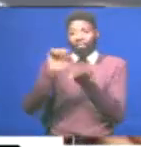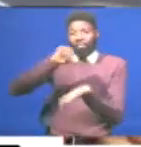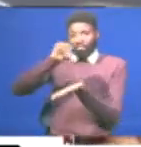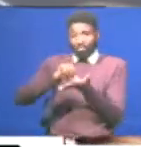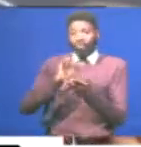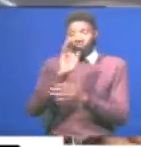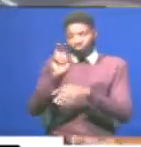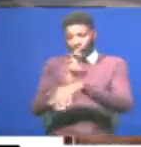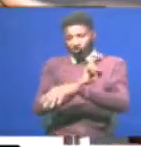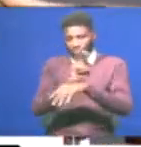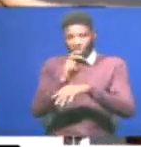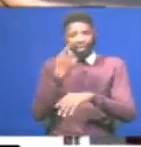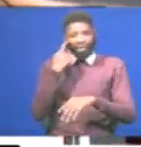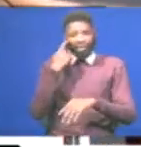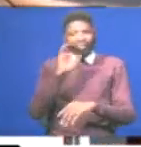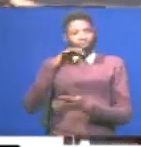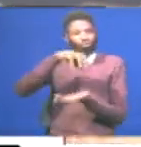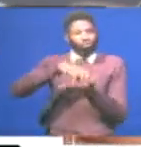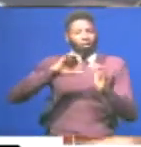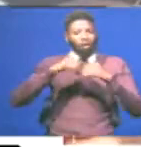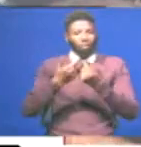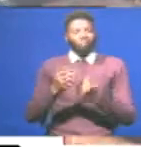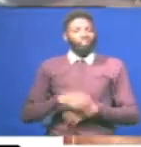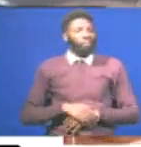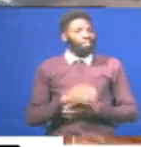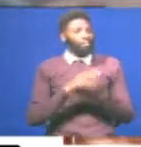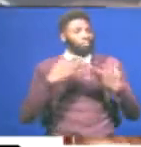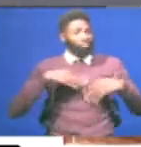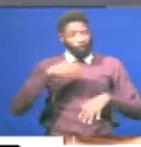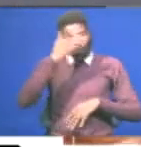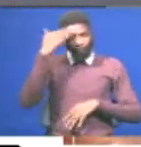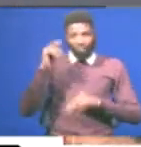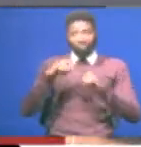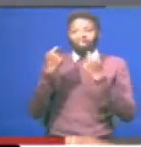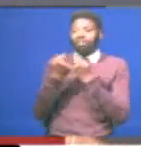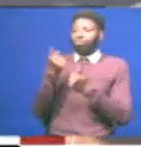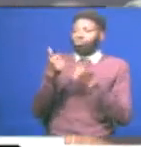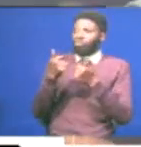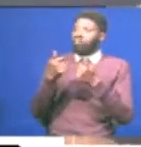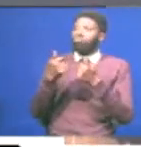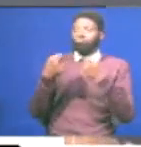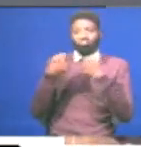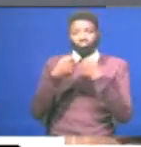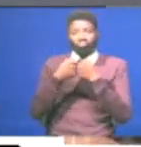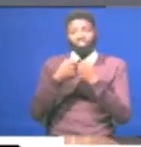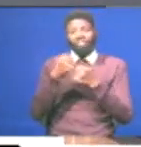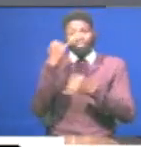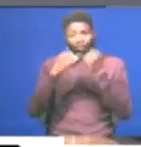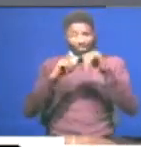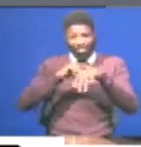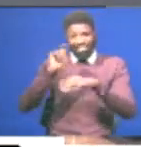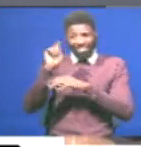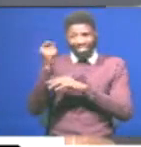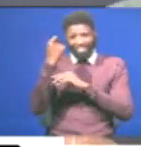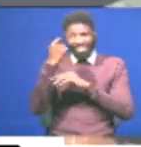are forgetting which kind of team we are facing. I don't know when was the last time Kenya faced a top team. It is a top team. We are